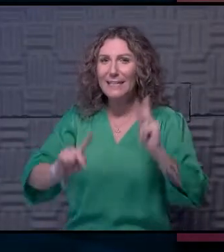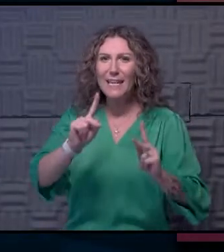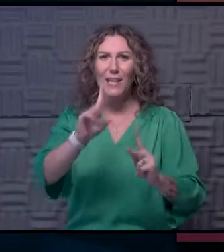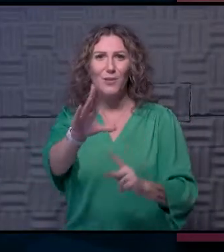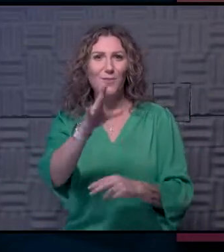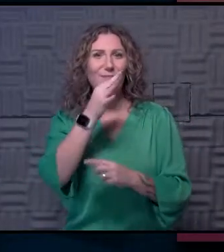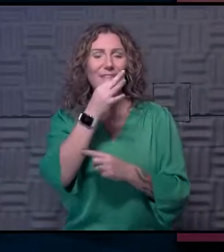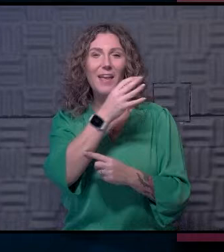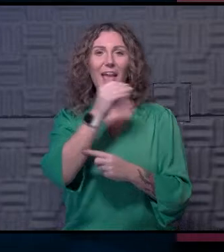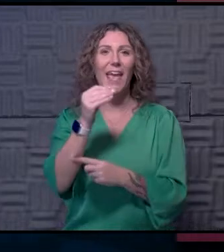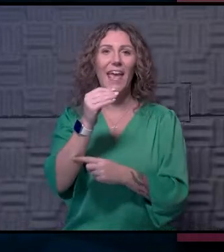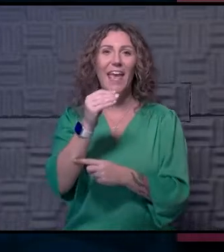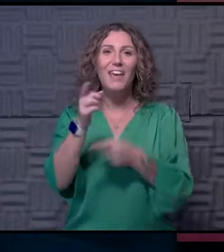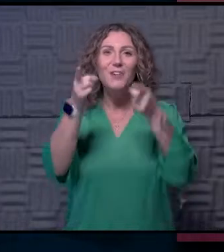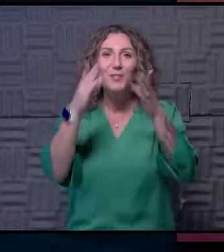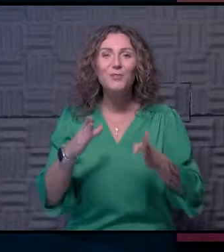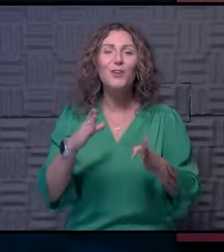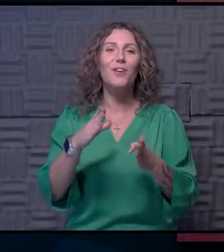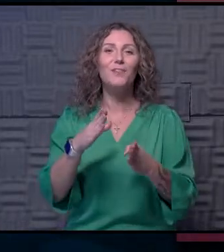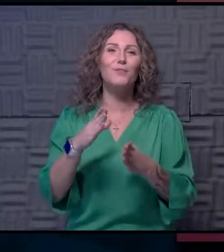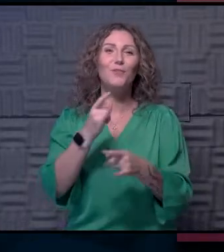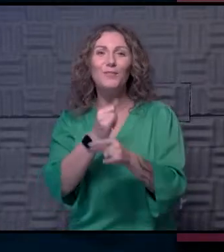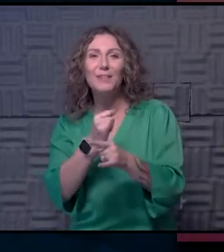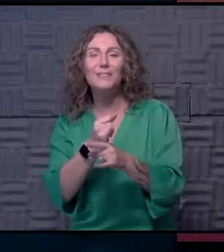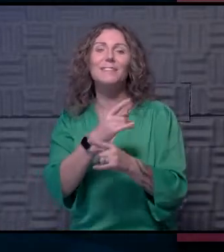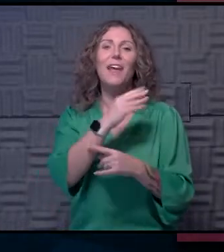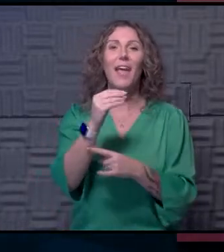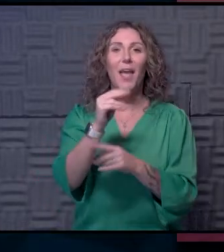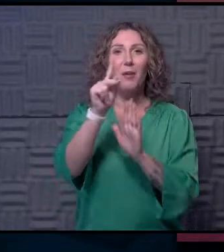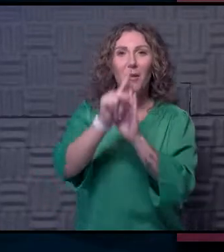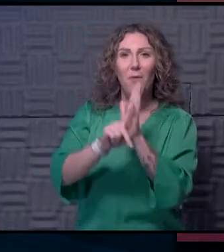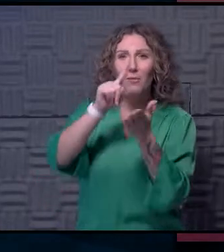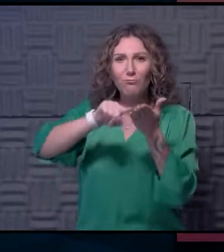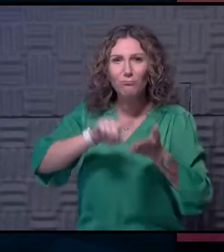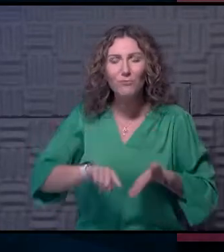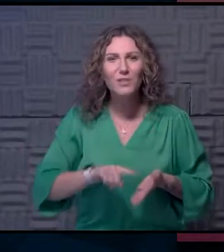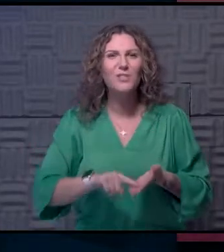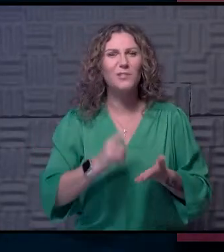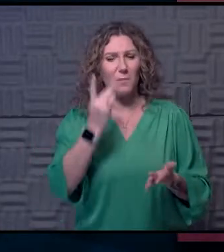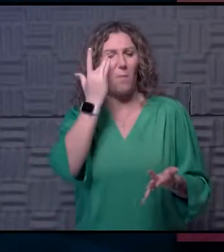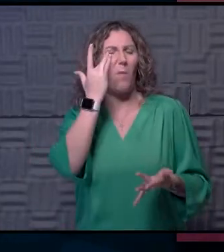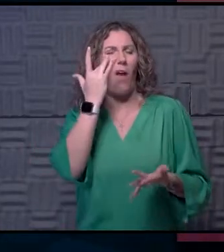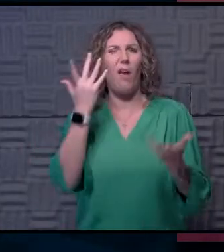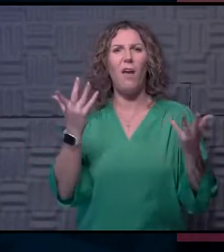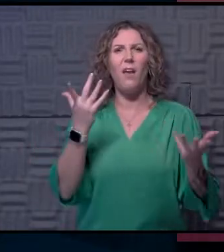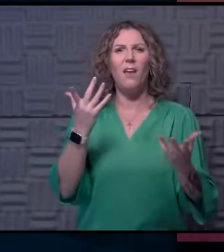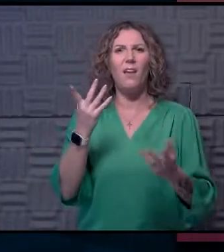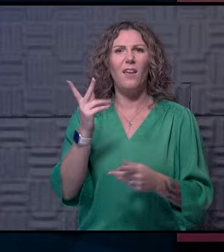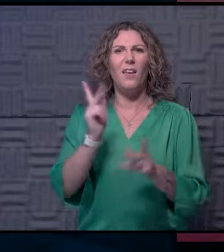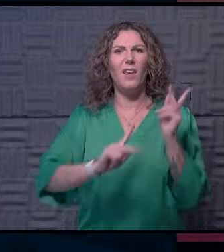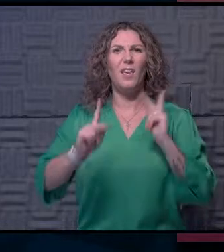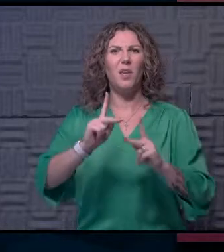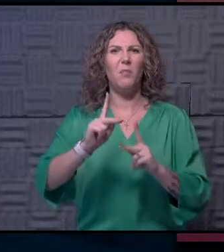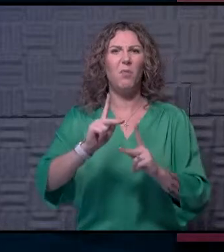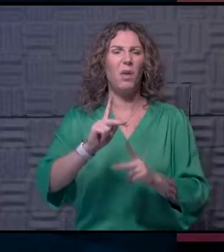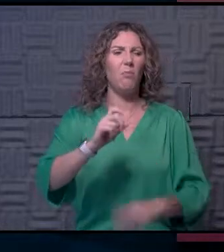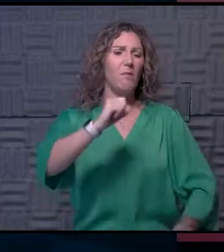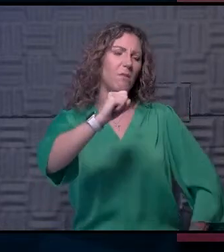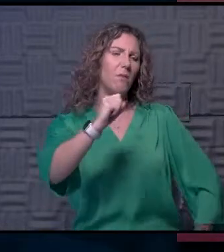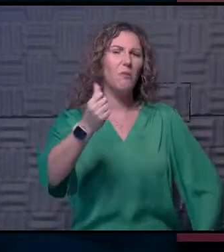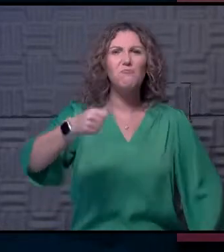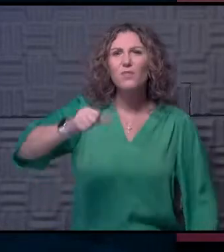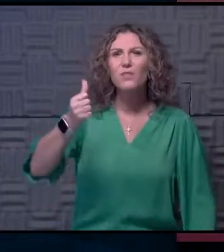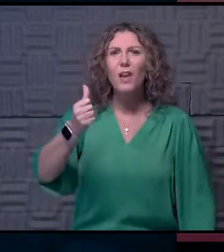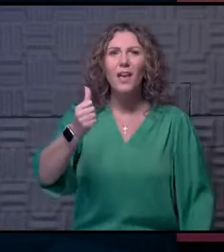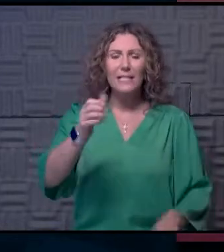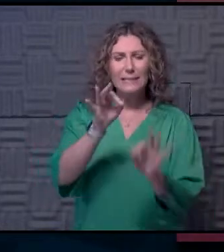as director of KU's Institute for Policy and Social Research, do you have any insights into why some people are rejecting what could be called simple